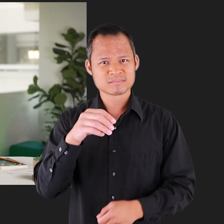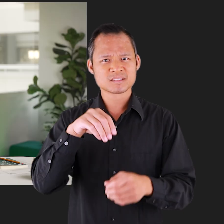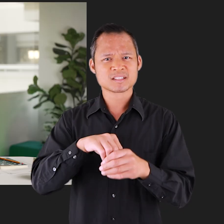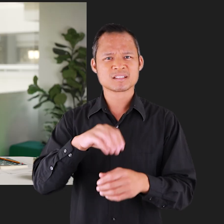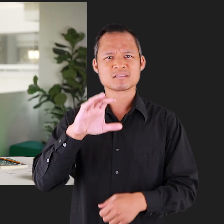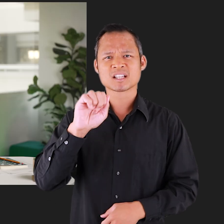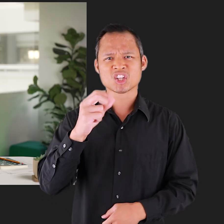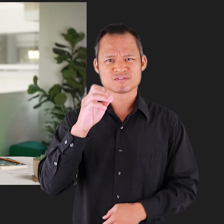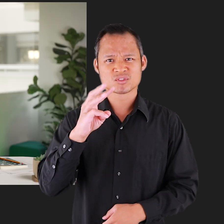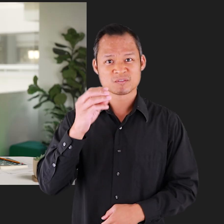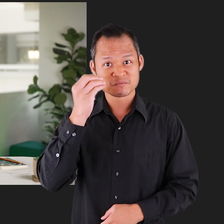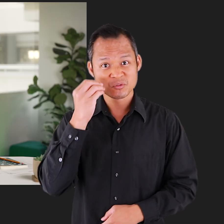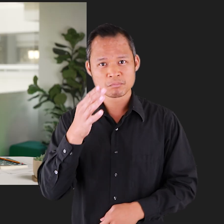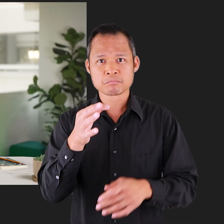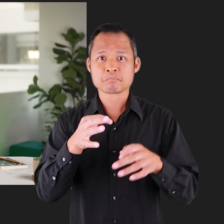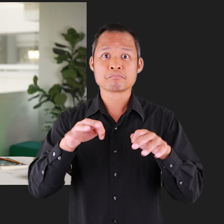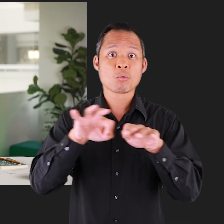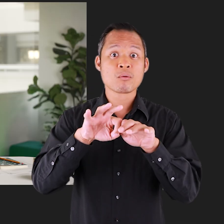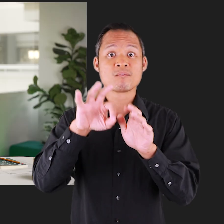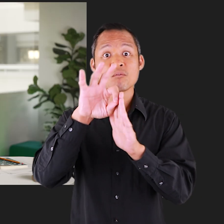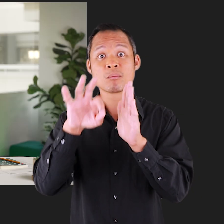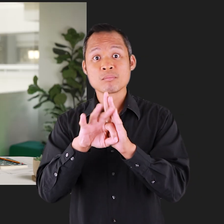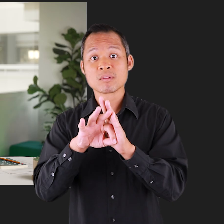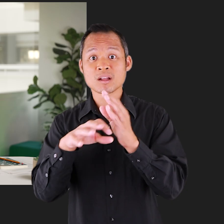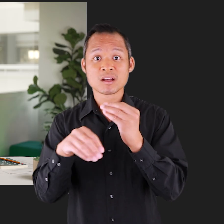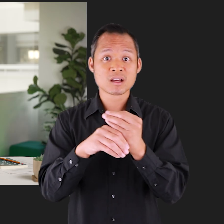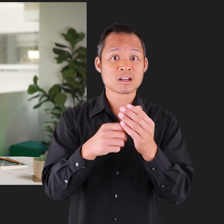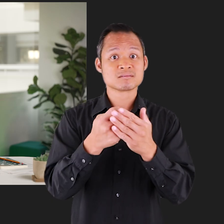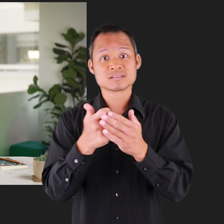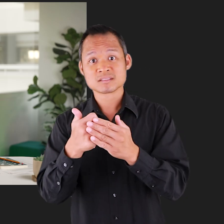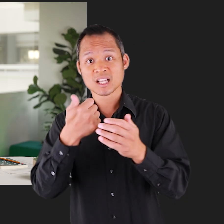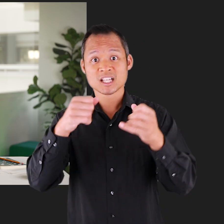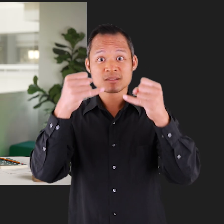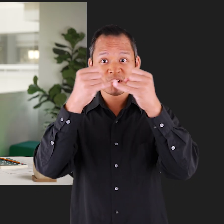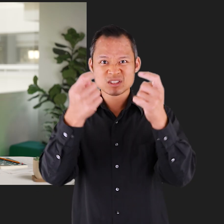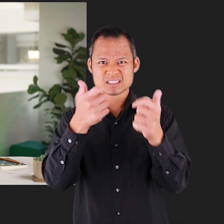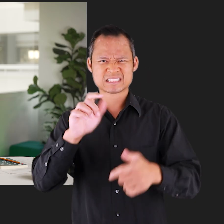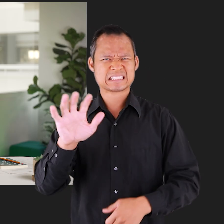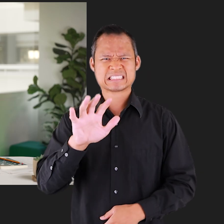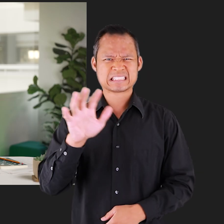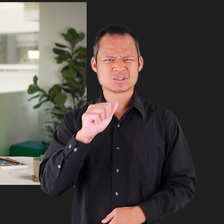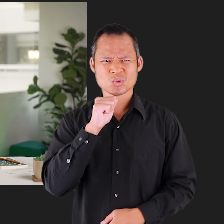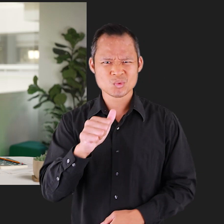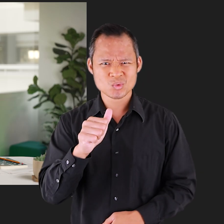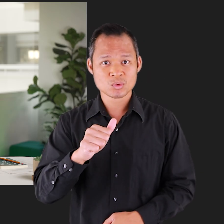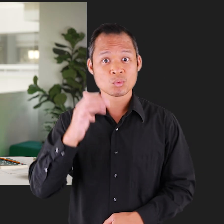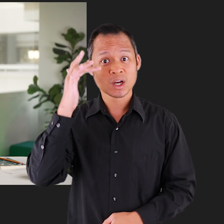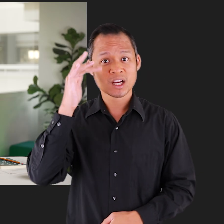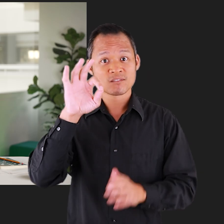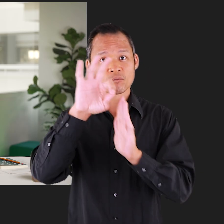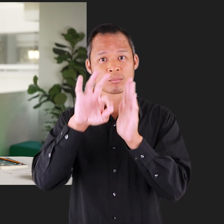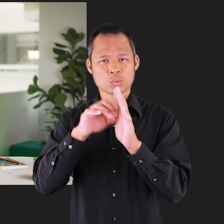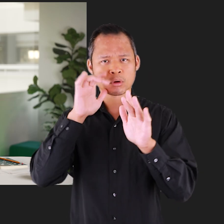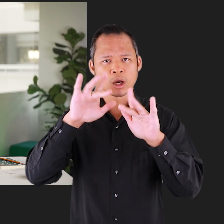Very important, do not change the formulas or alter the cells by adding or taking away more lines. This will negate the formulas,